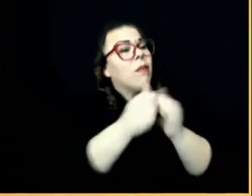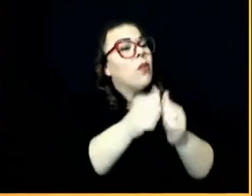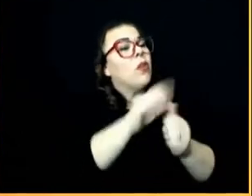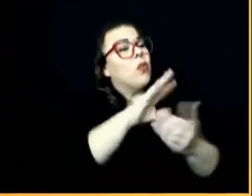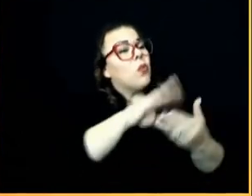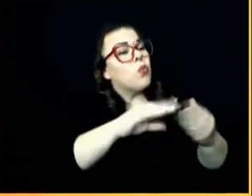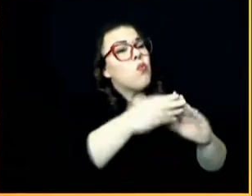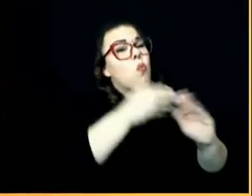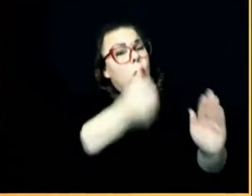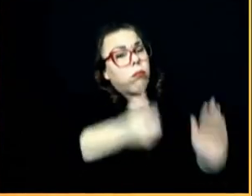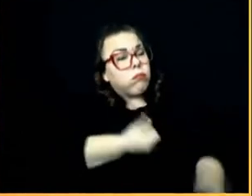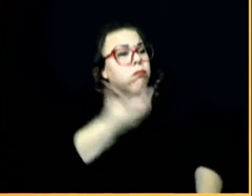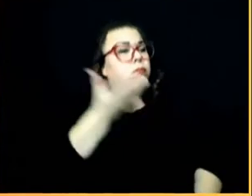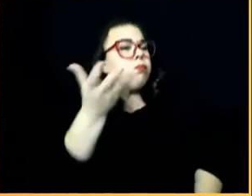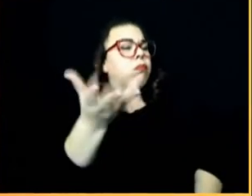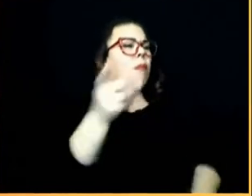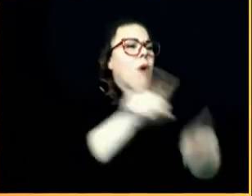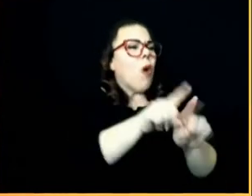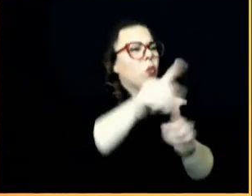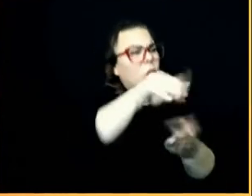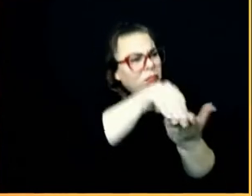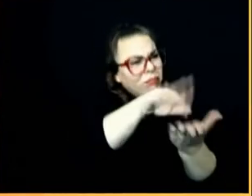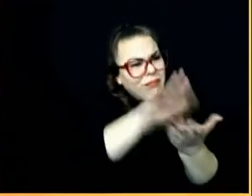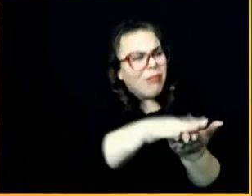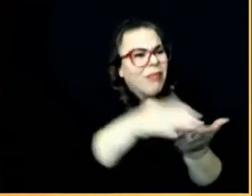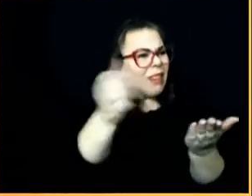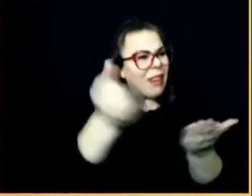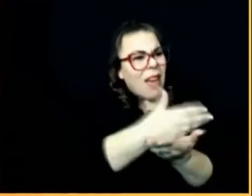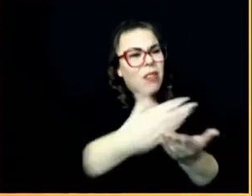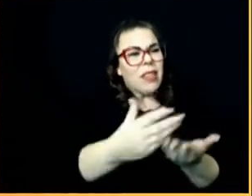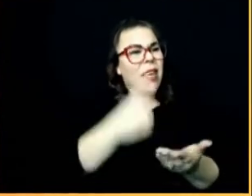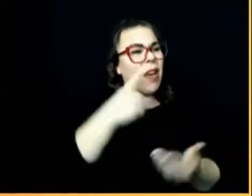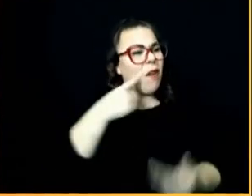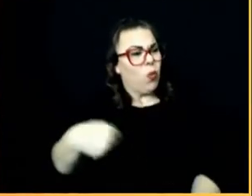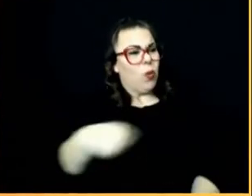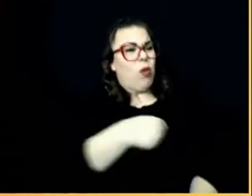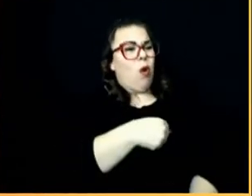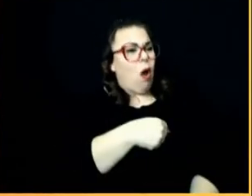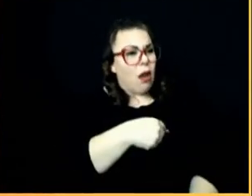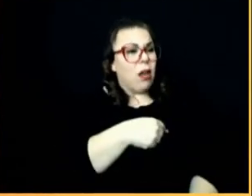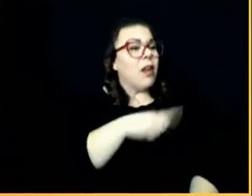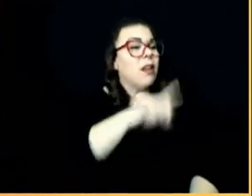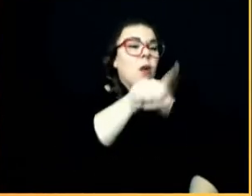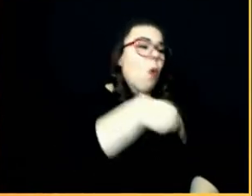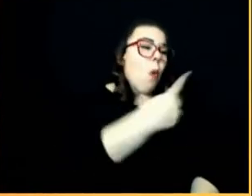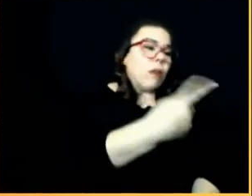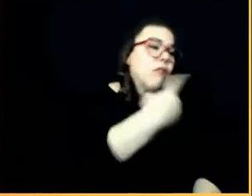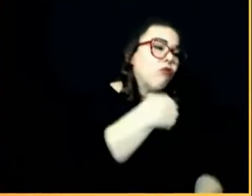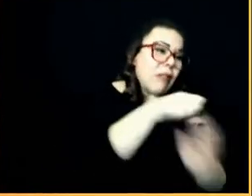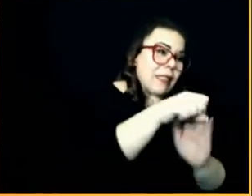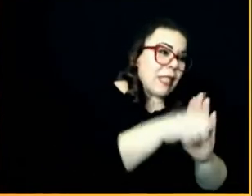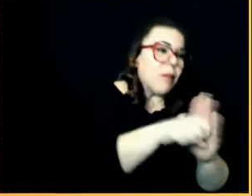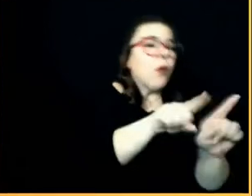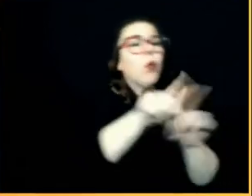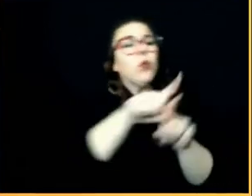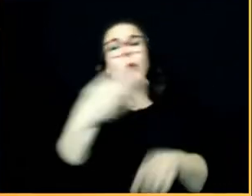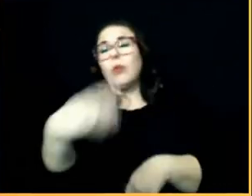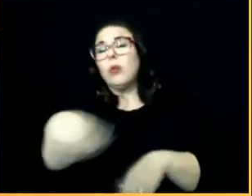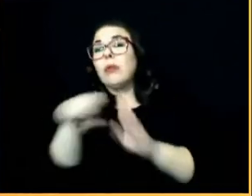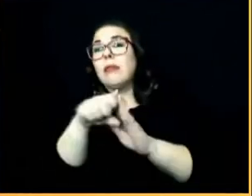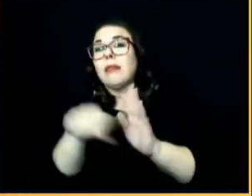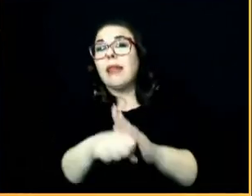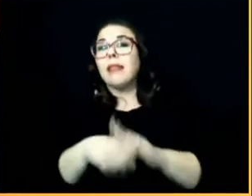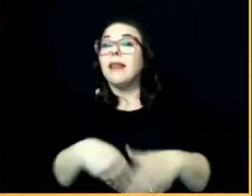these are important, and to documenting the full range of who we are, not just in blue states, but also in red states. Thank you so much for coming on tonight. Thank you for having me,